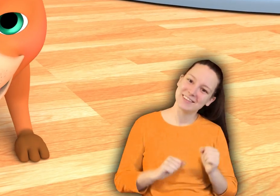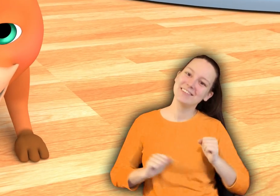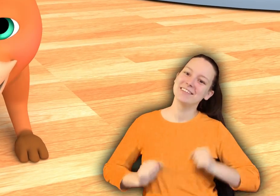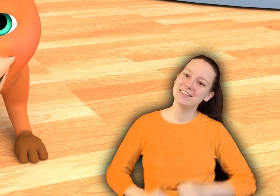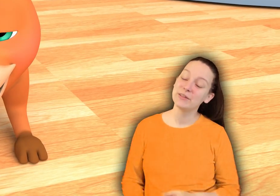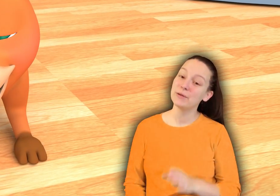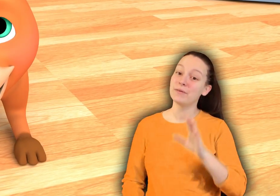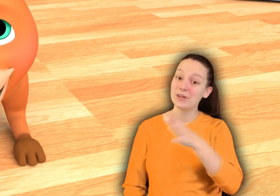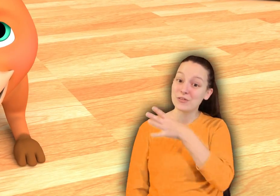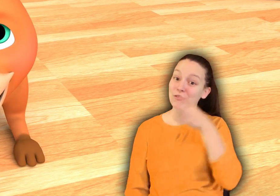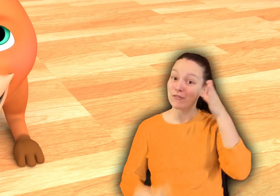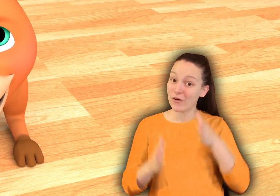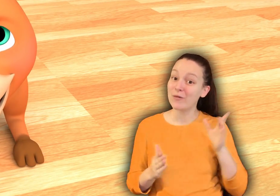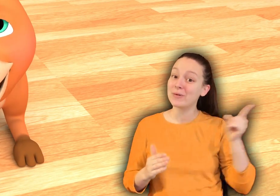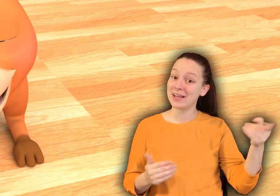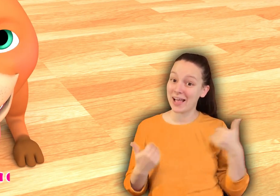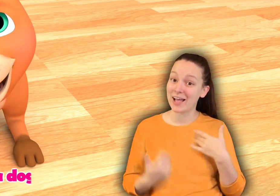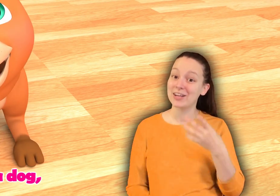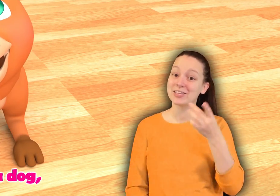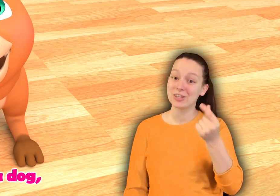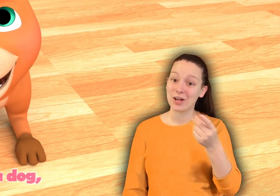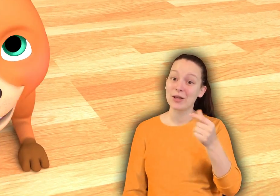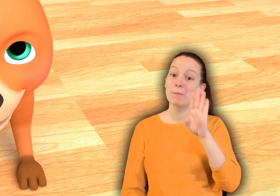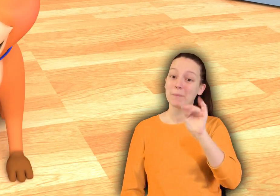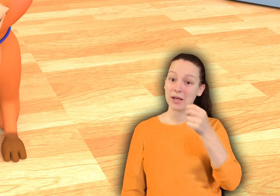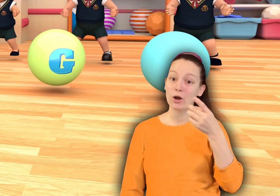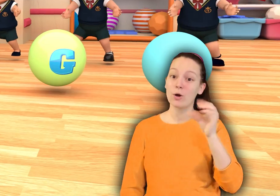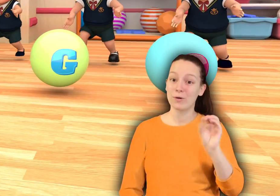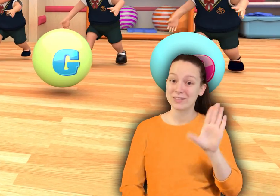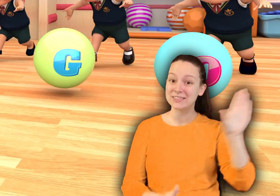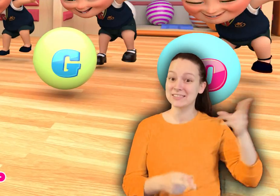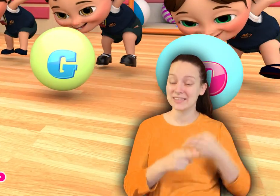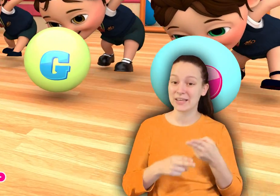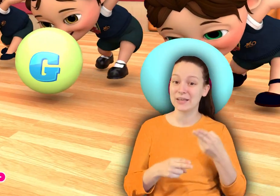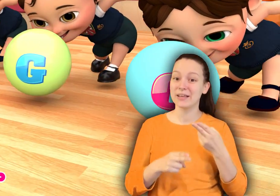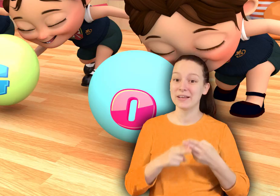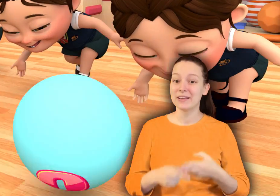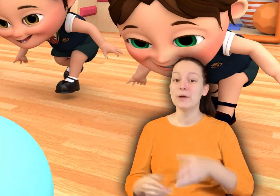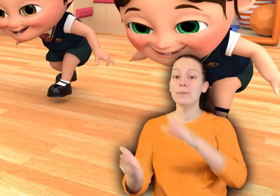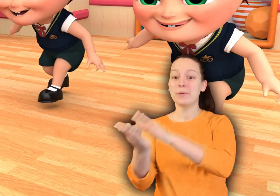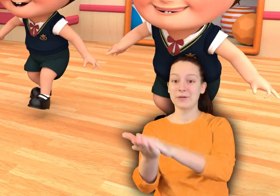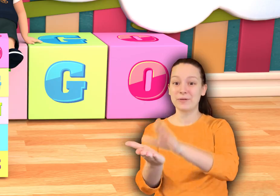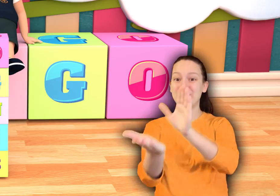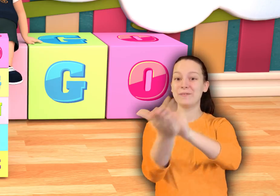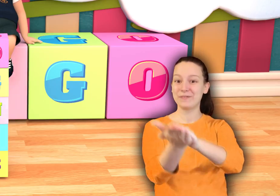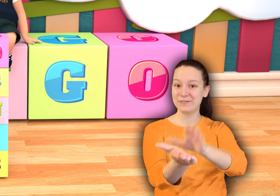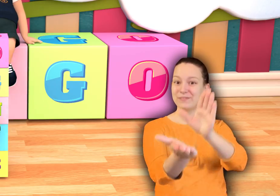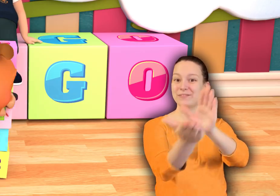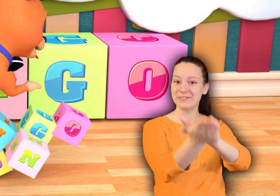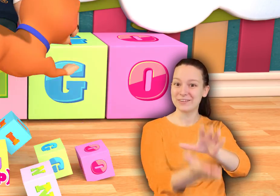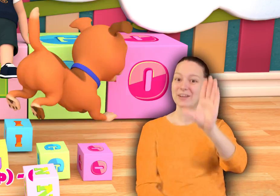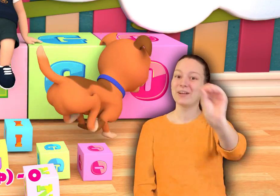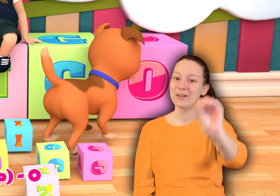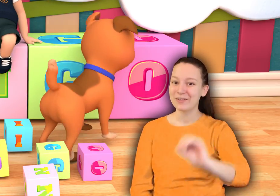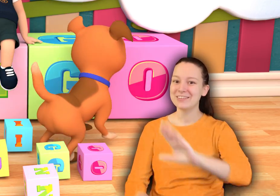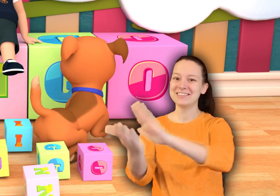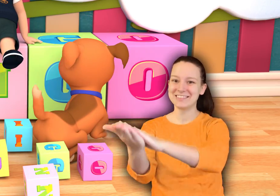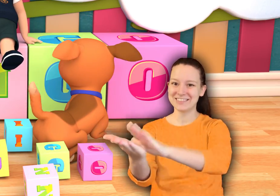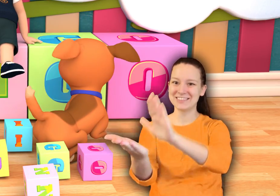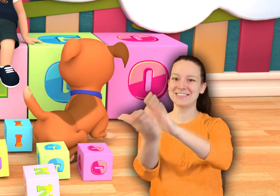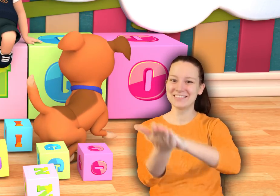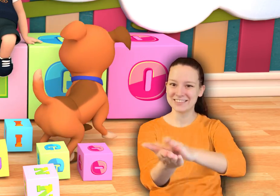name there was a farmer had a dog and Bingo was his name oh